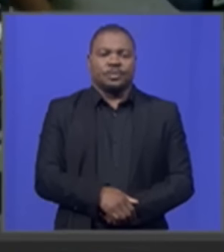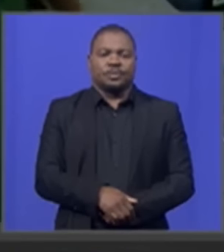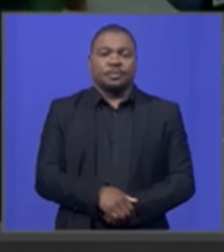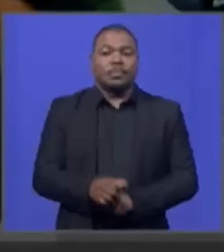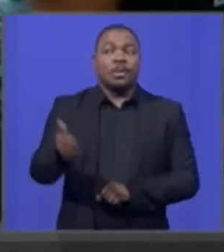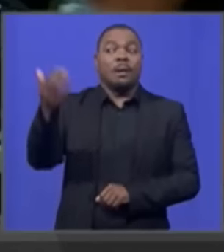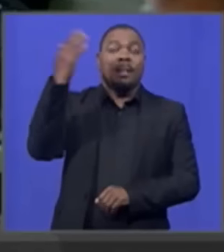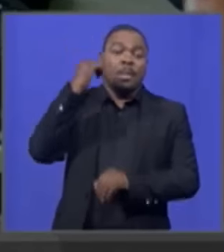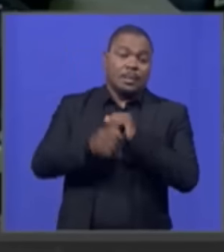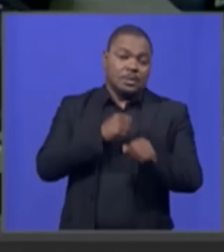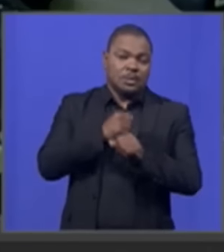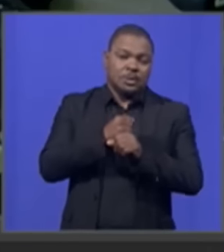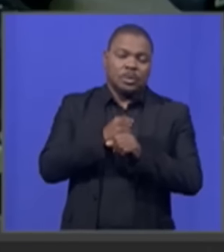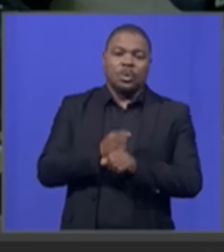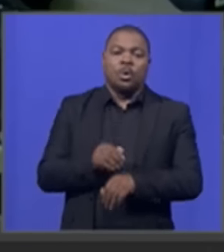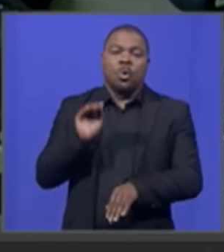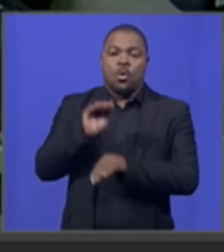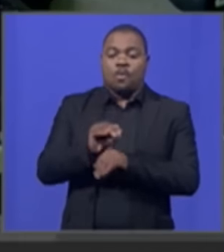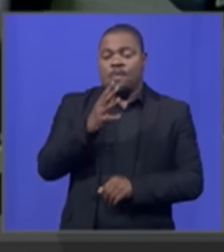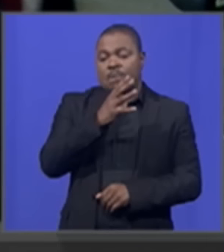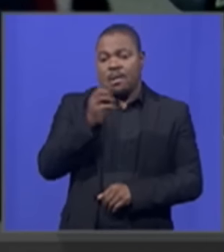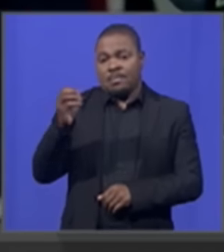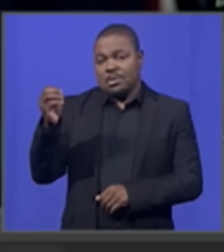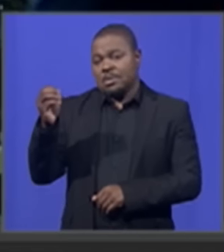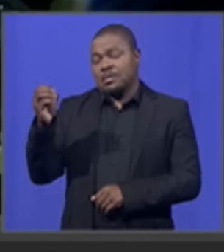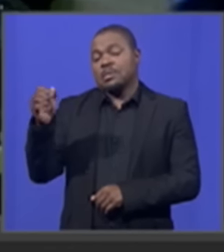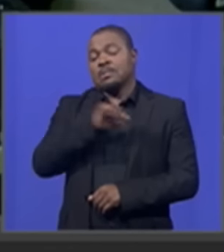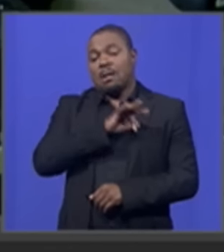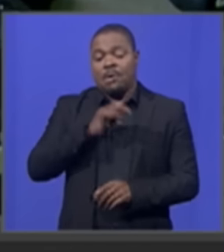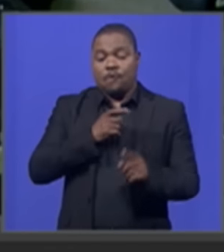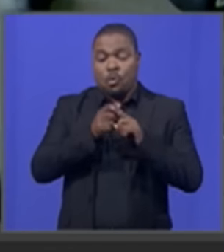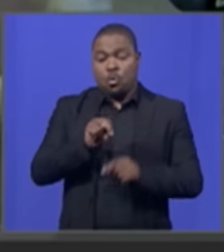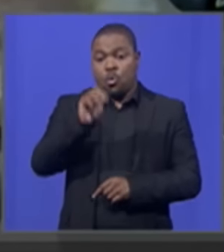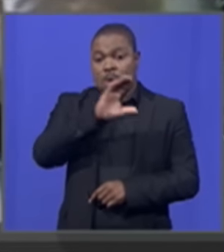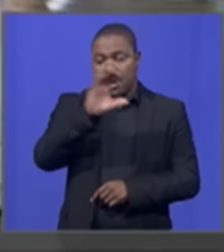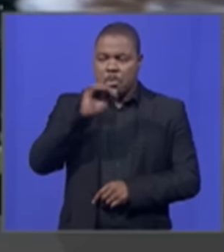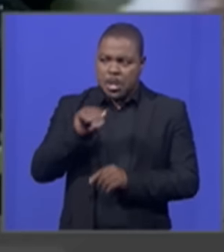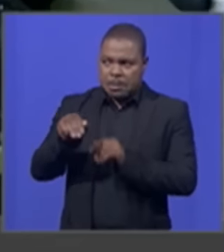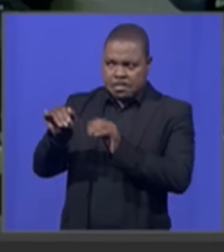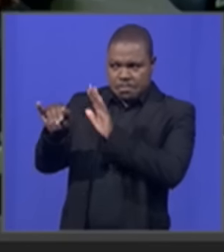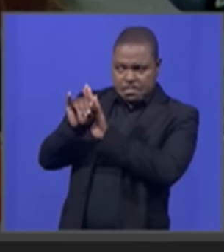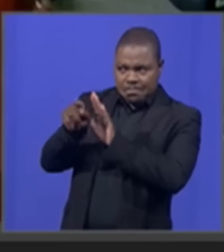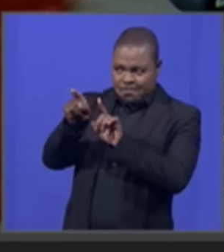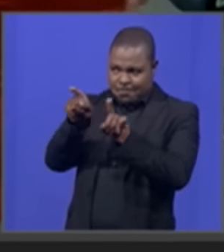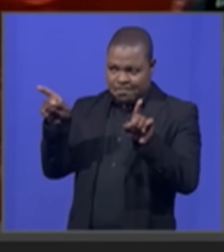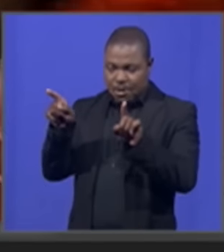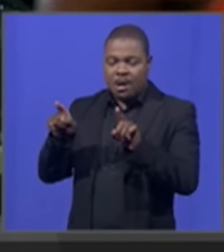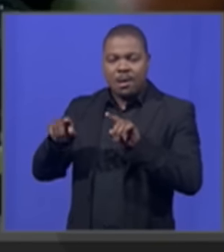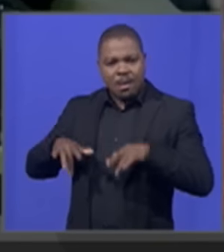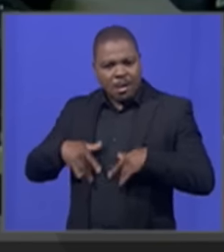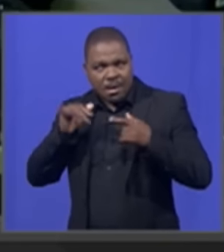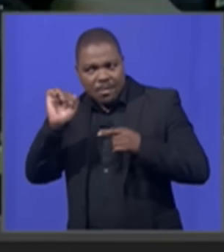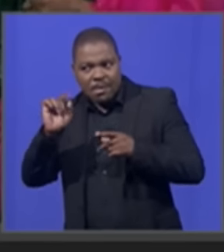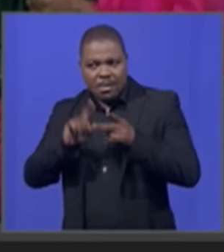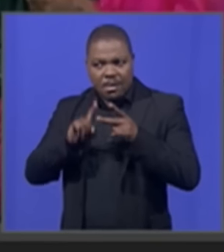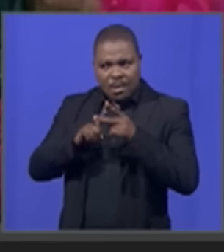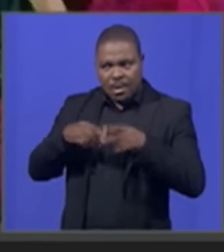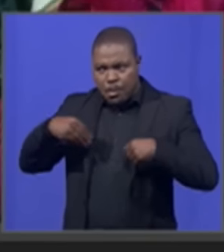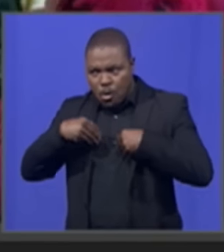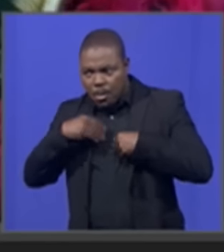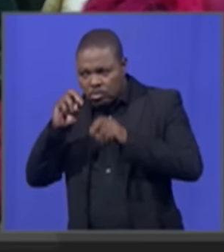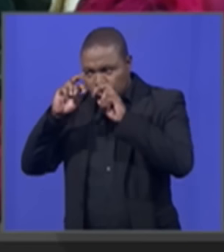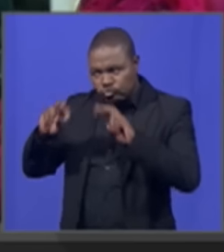Ngwagola badiredipuso ba feta 500 mo Northern Cape ba ne ba tlhophilwe gore go tlhatlhobiwa matshelo le dithoto tsa bone. Ka